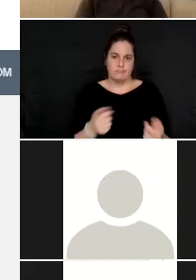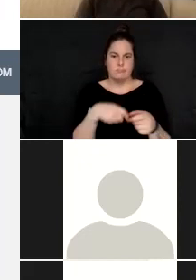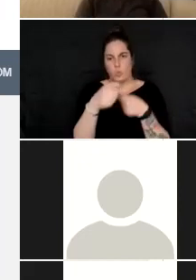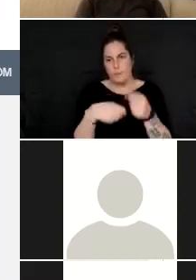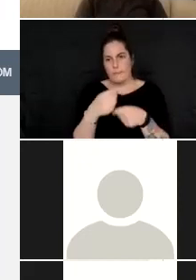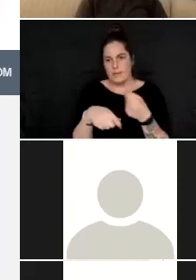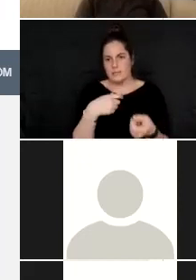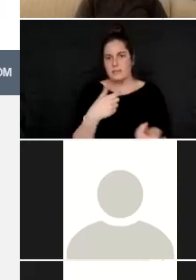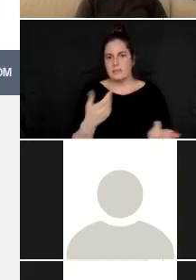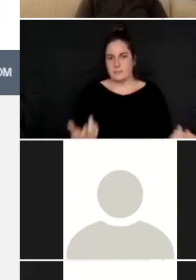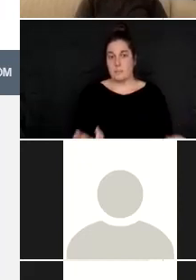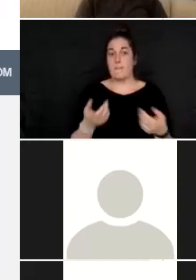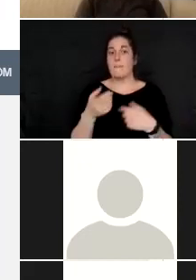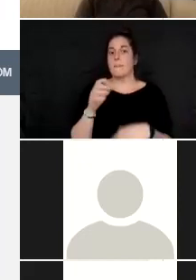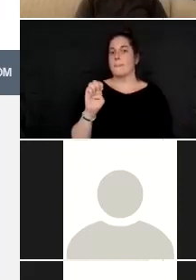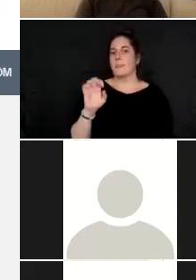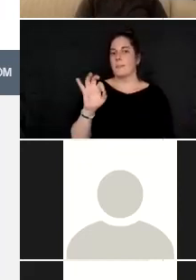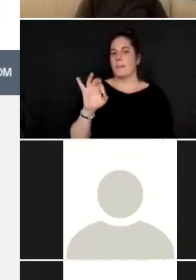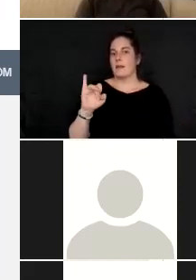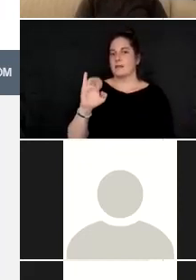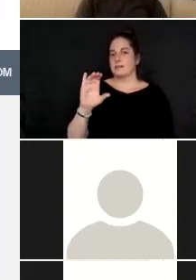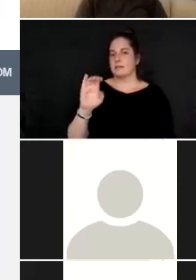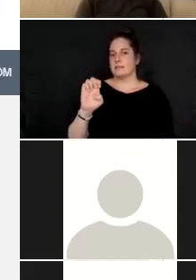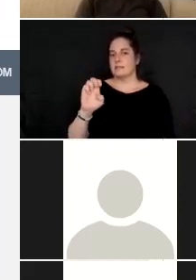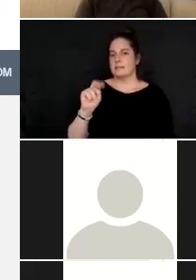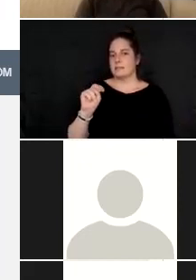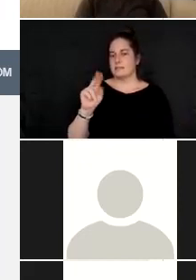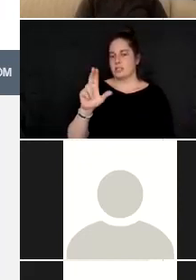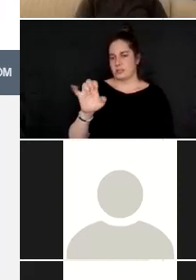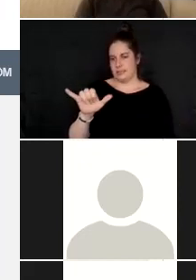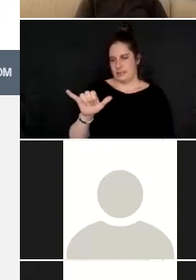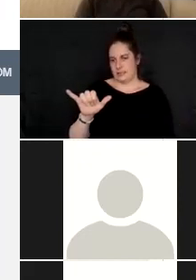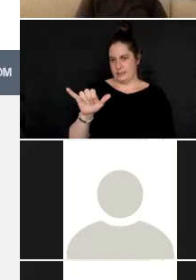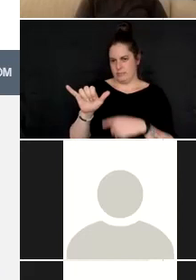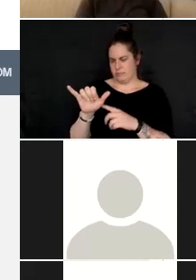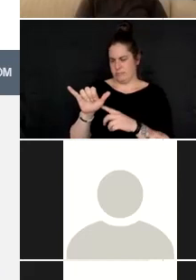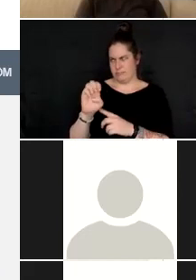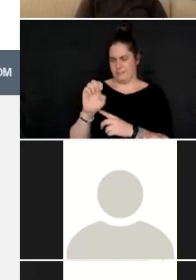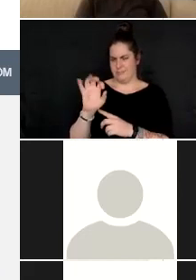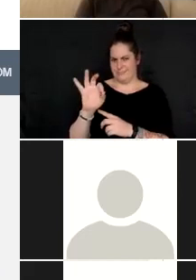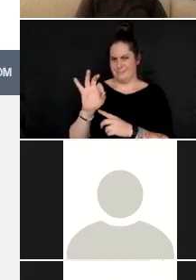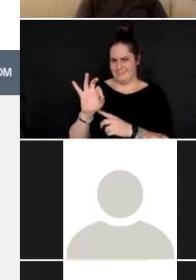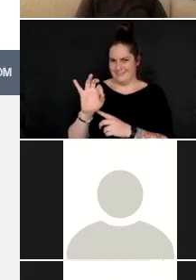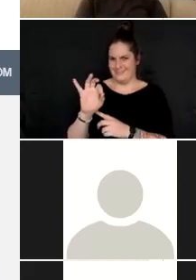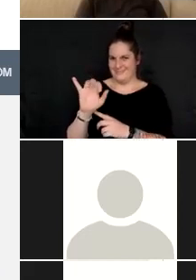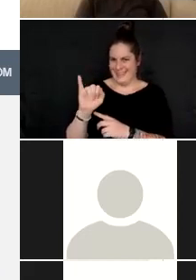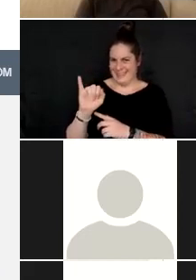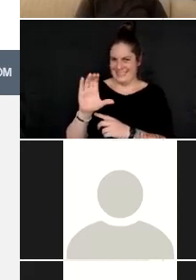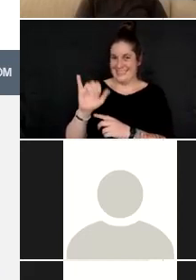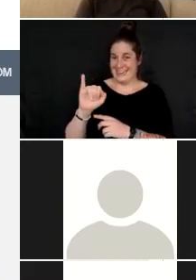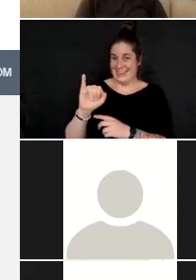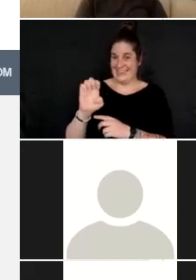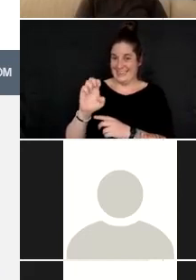Efficiency. So this is something that we talk about when we want to look at, you know, the energy